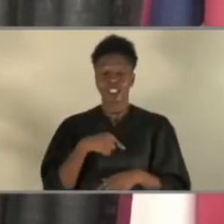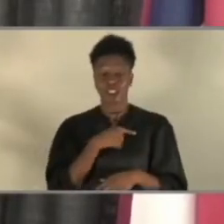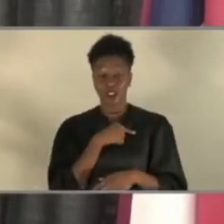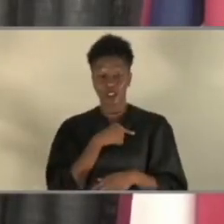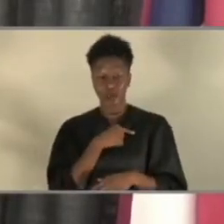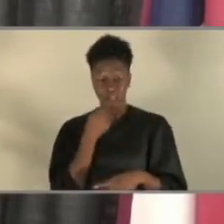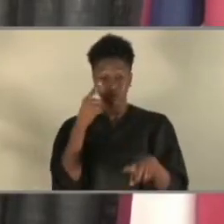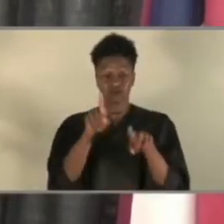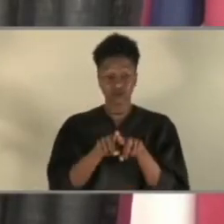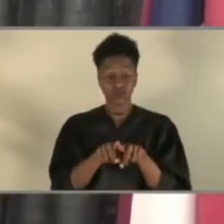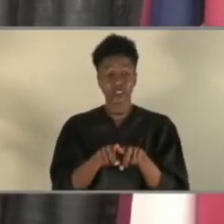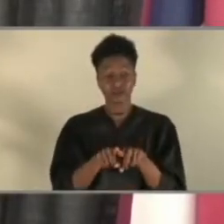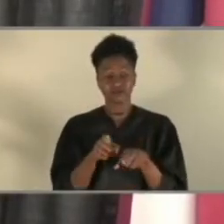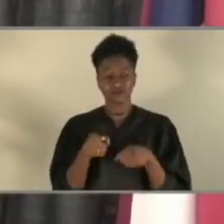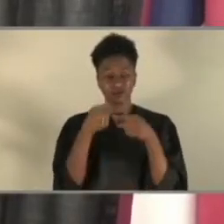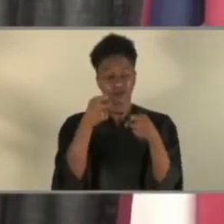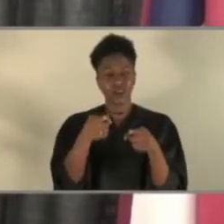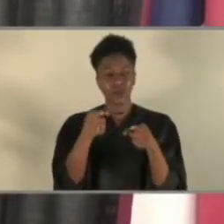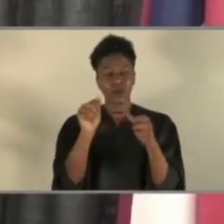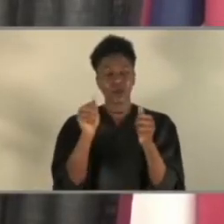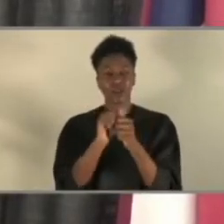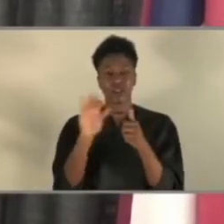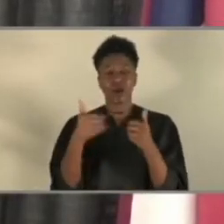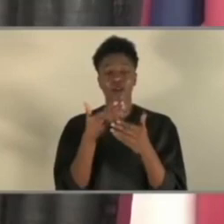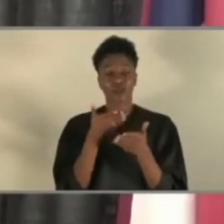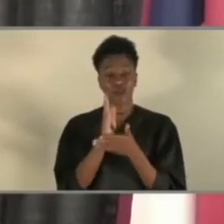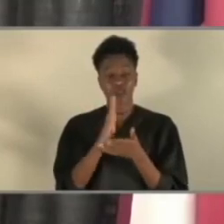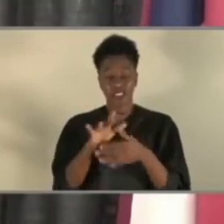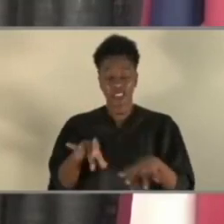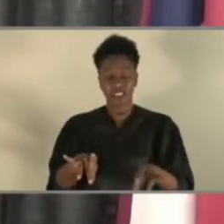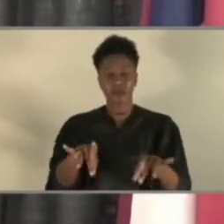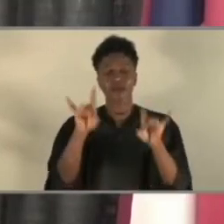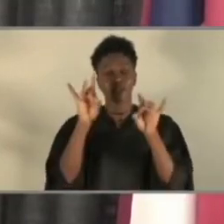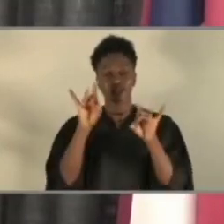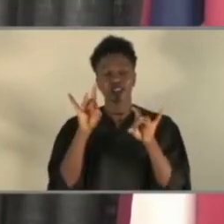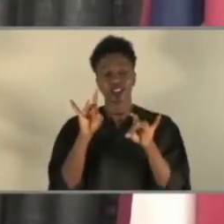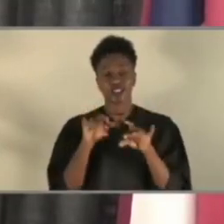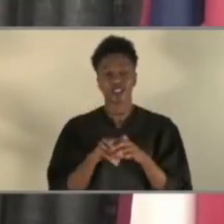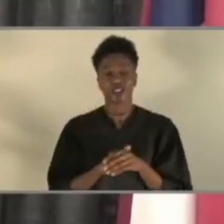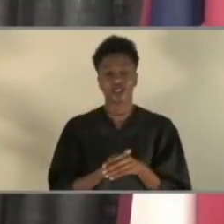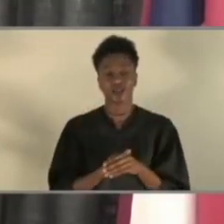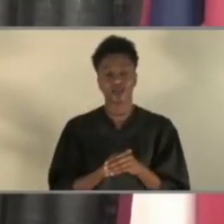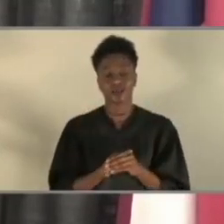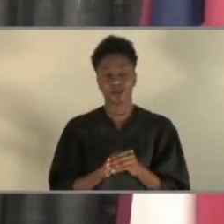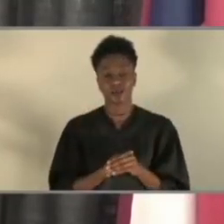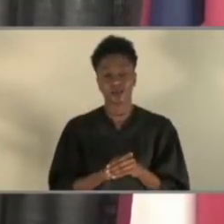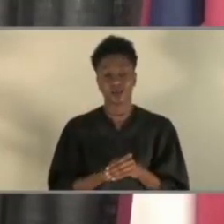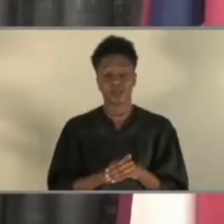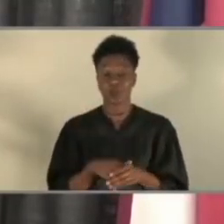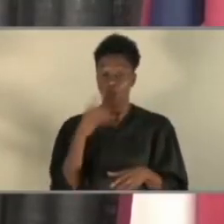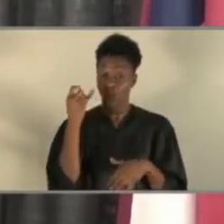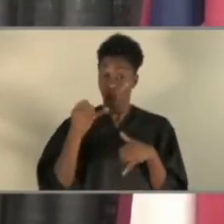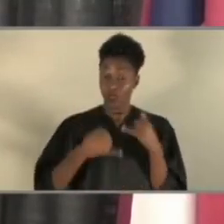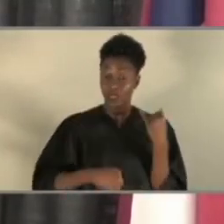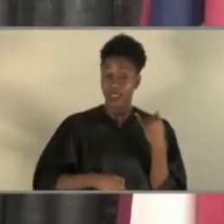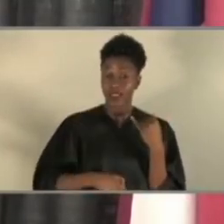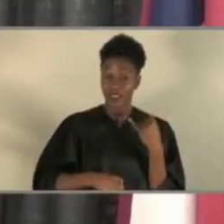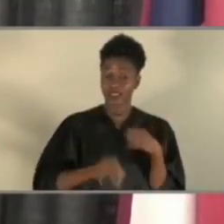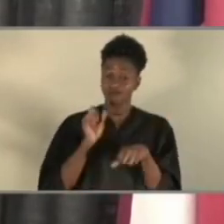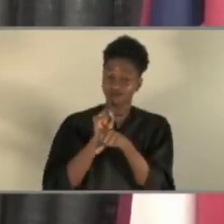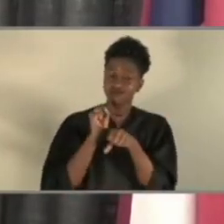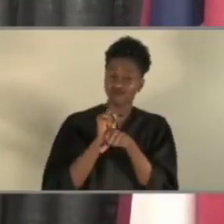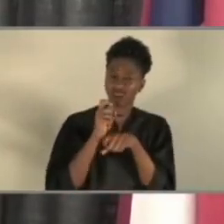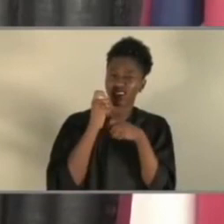you with all of the rights and privileges thereto appertaining. One last